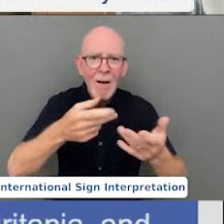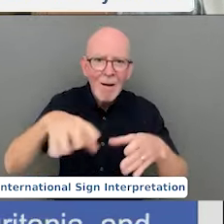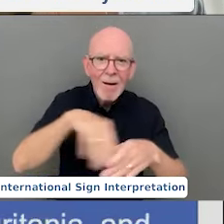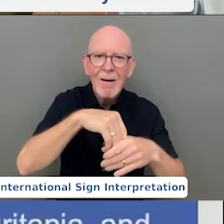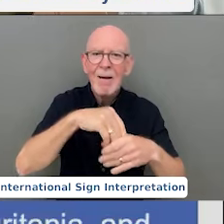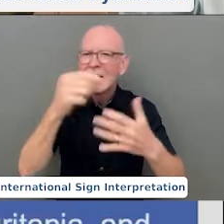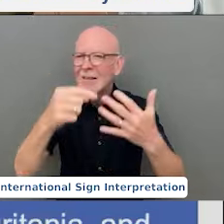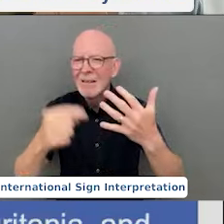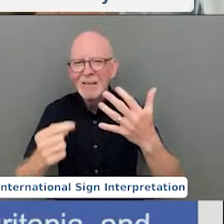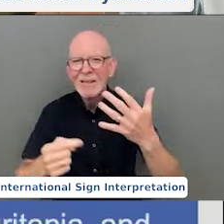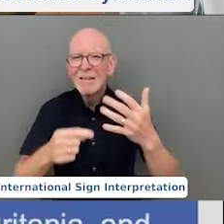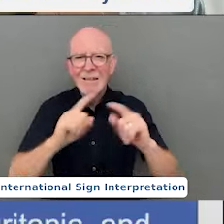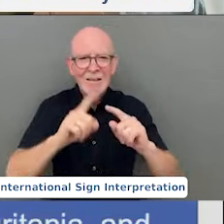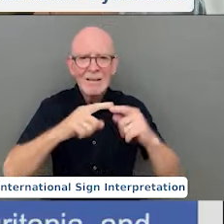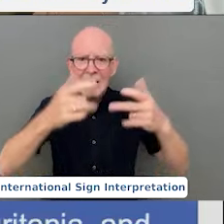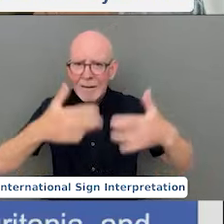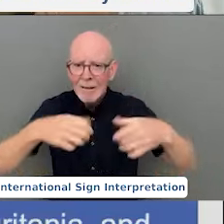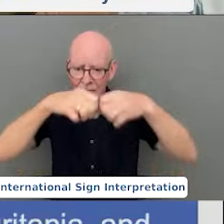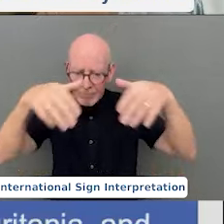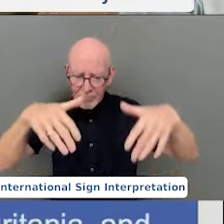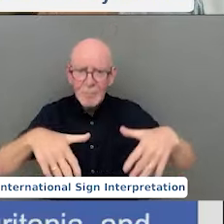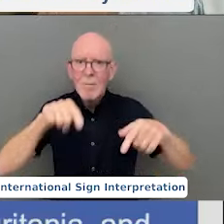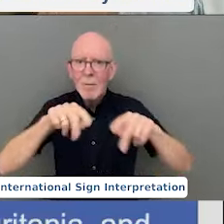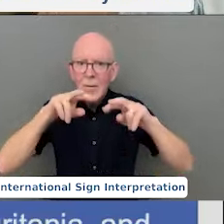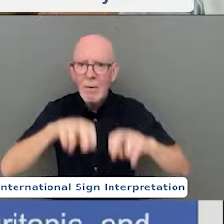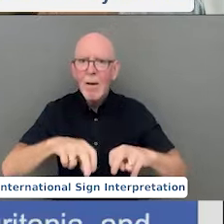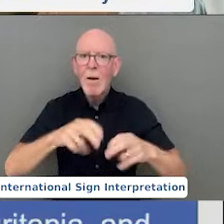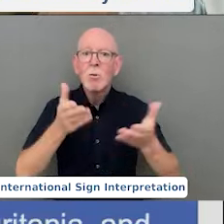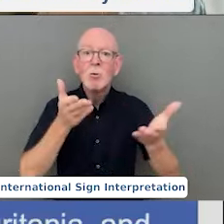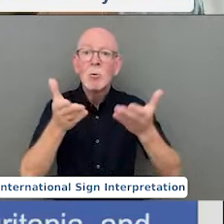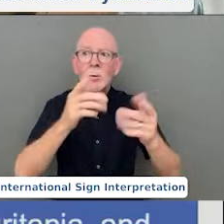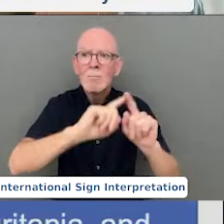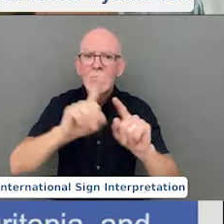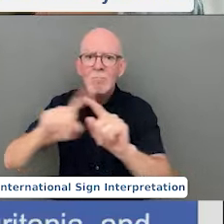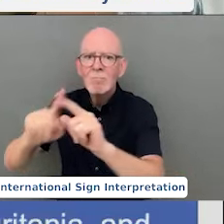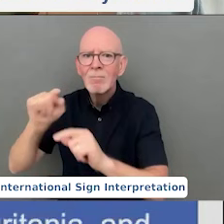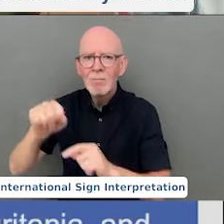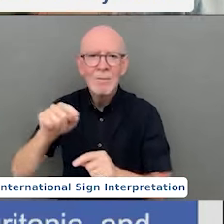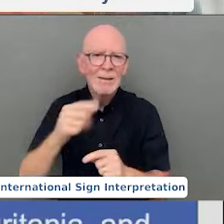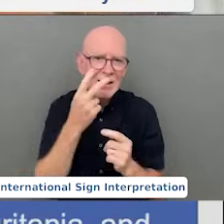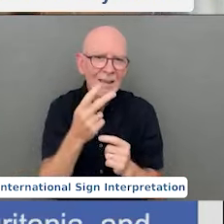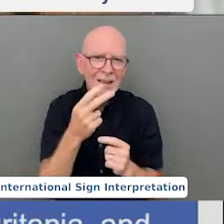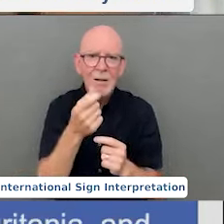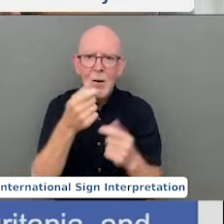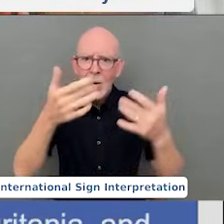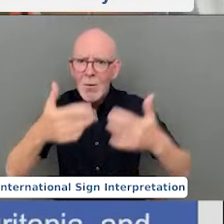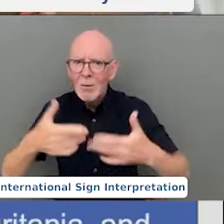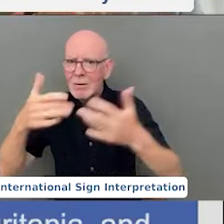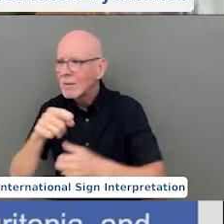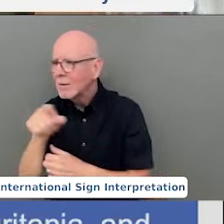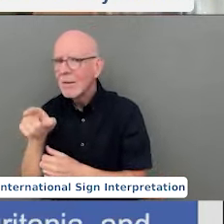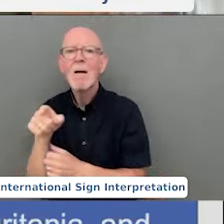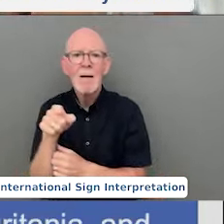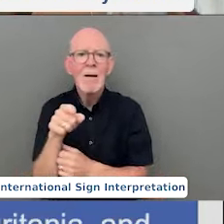services, inclusive education, assistive technology, healthcare systems, concessions, actually in that space,